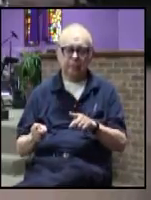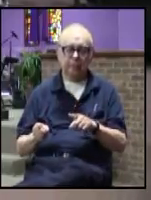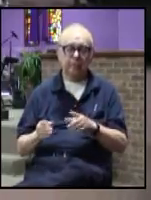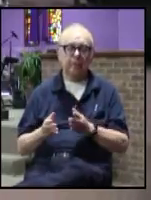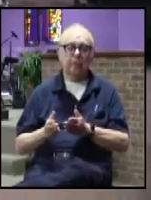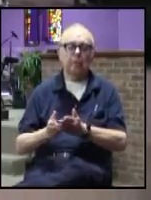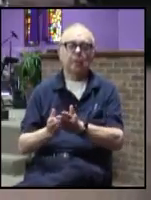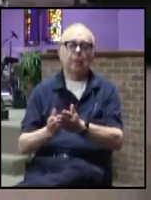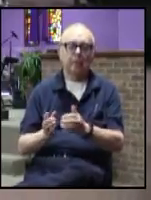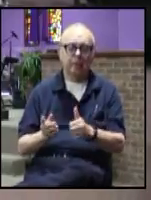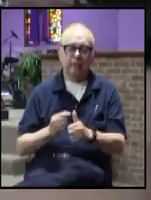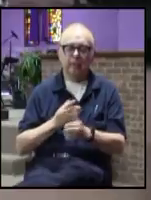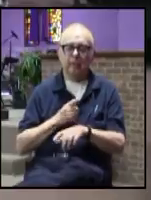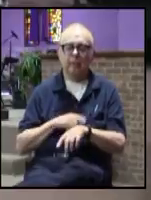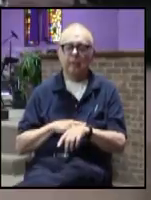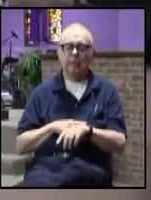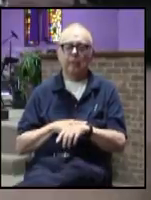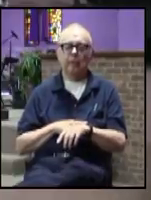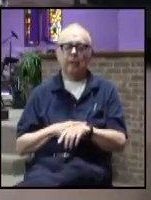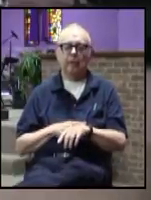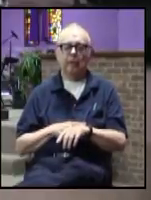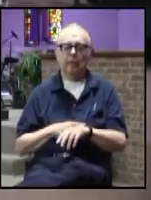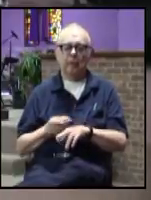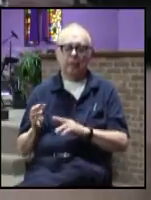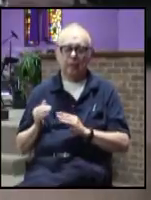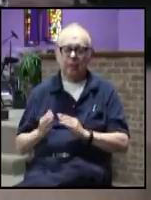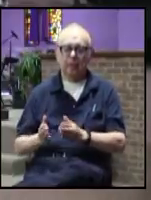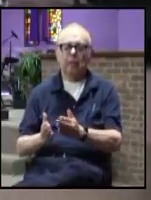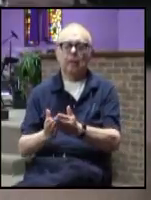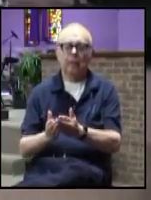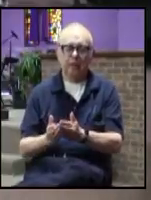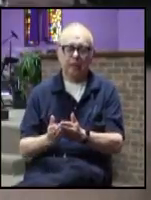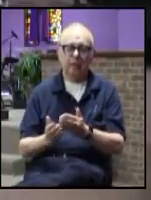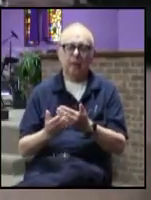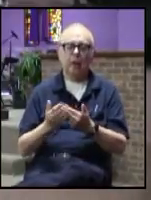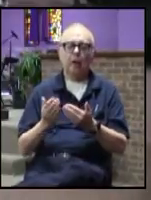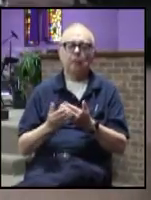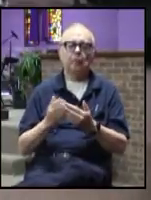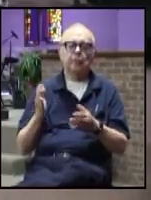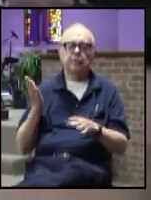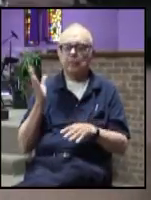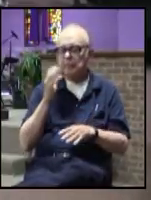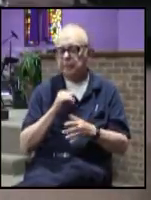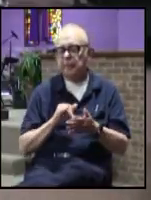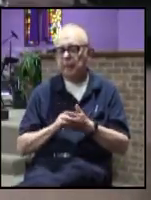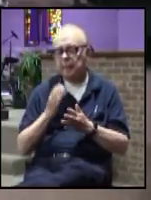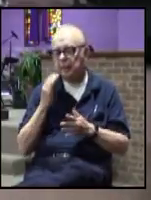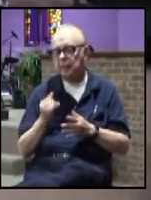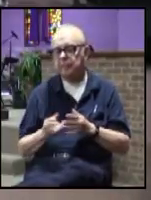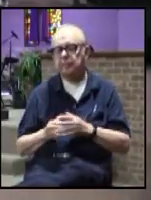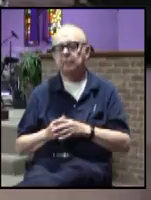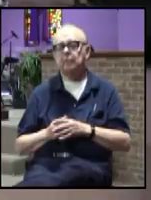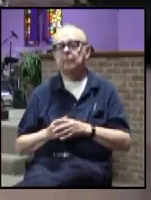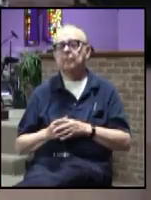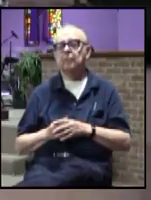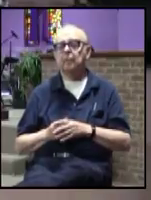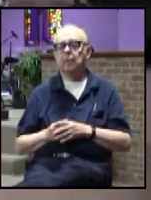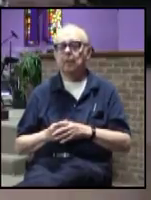to a cruise. And the first time that I was getting ready to go on that cruise, we almost missed it